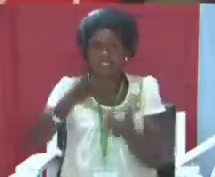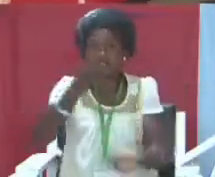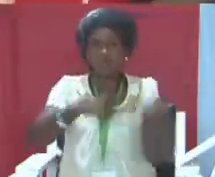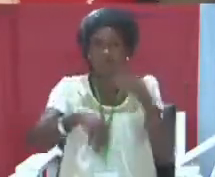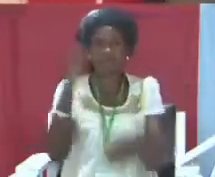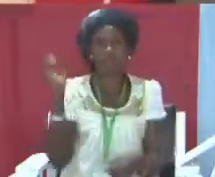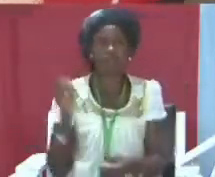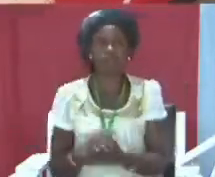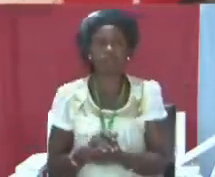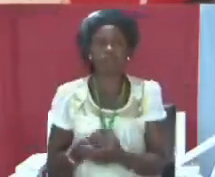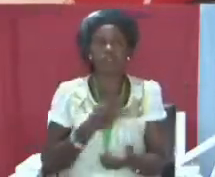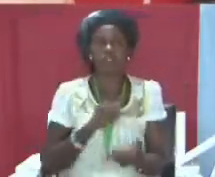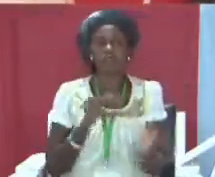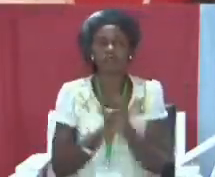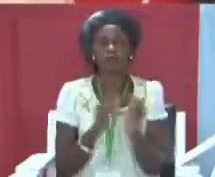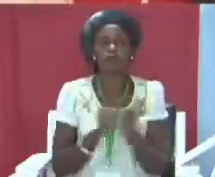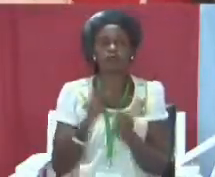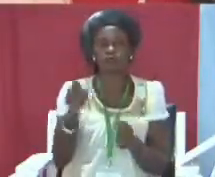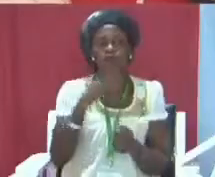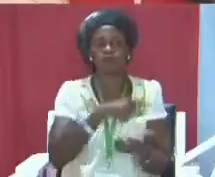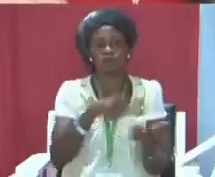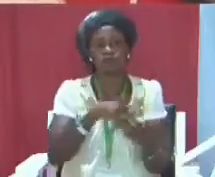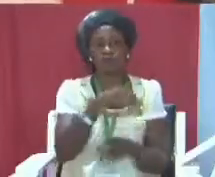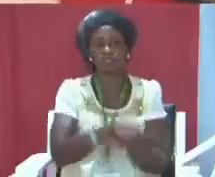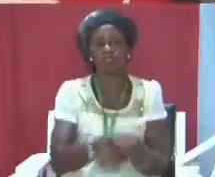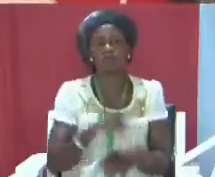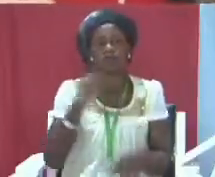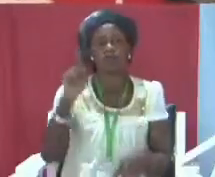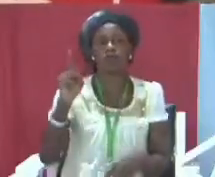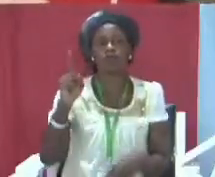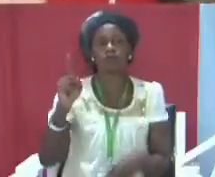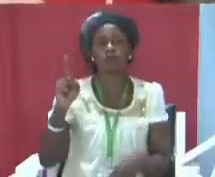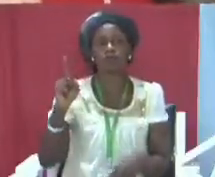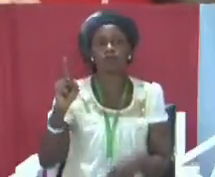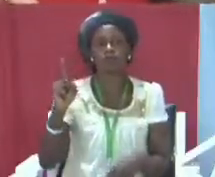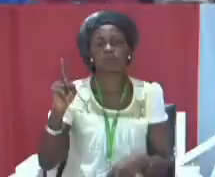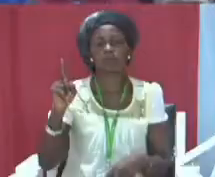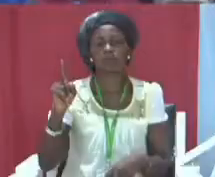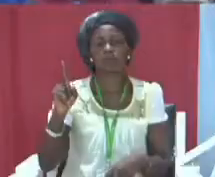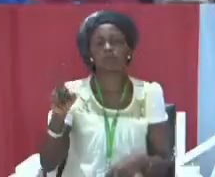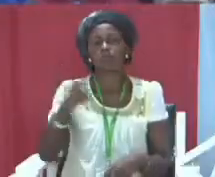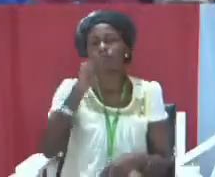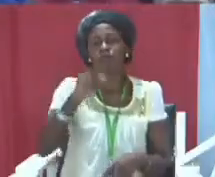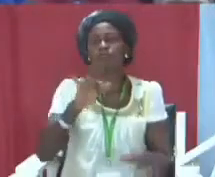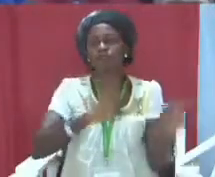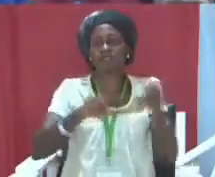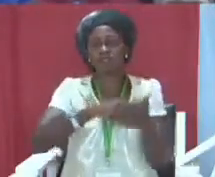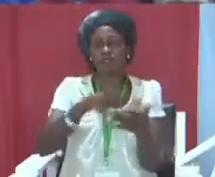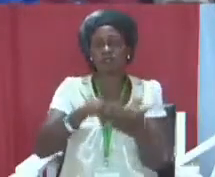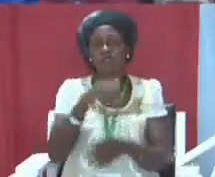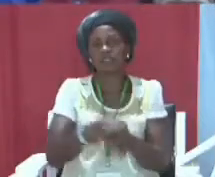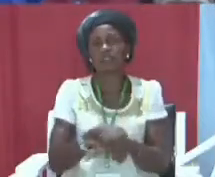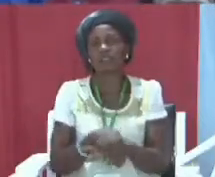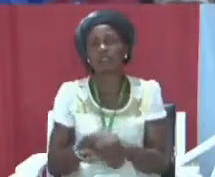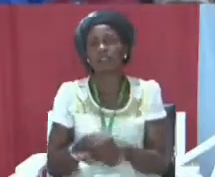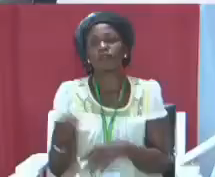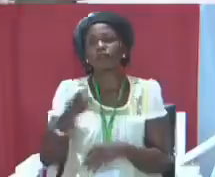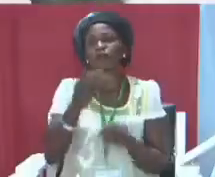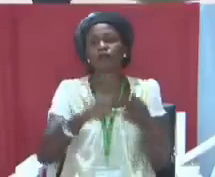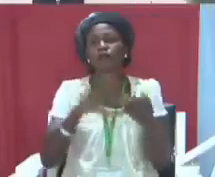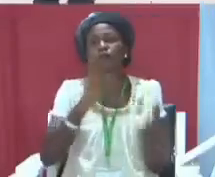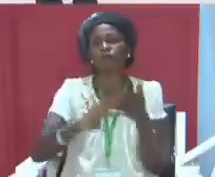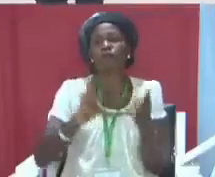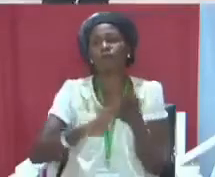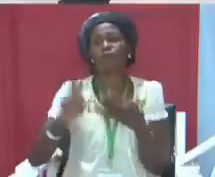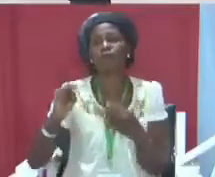out. And I'll pray with you tonight. One, you need mercy tonight. You want to be